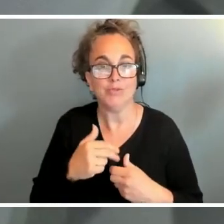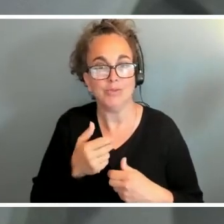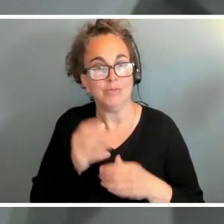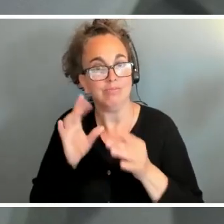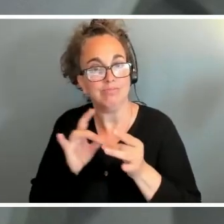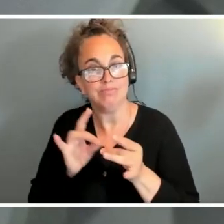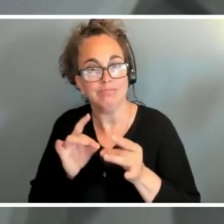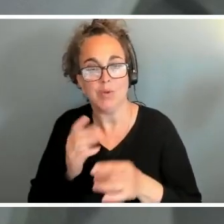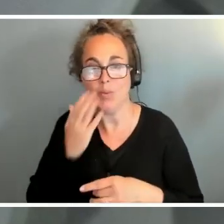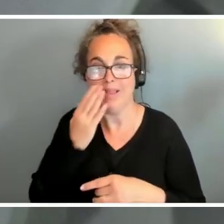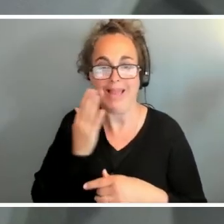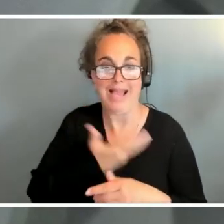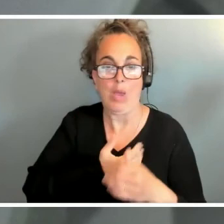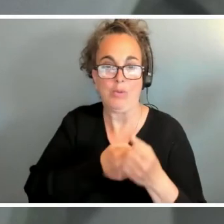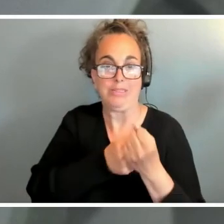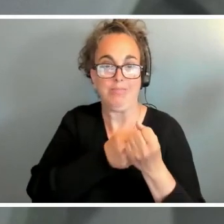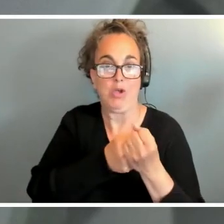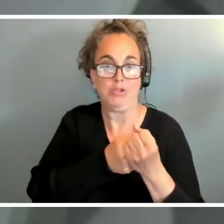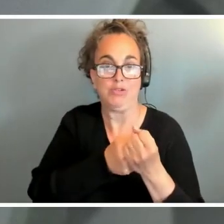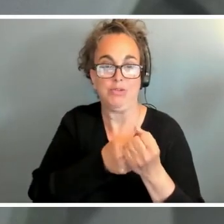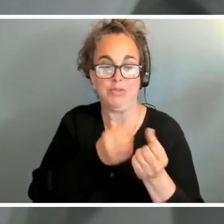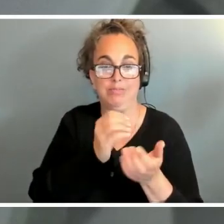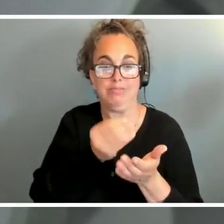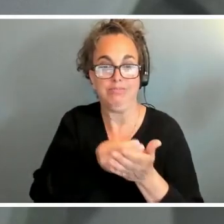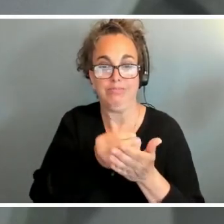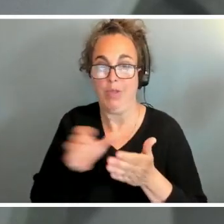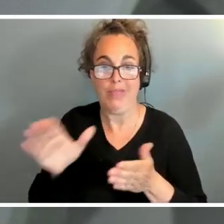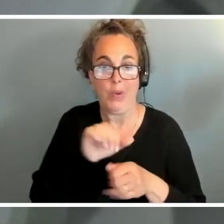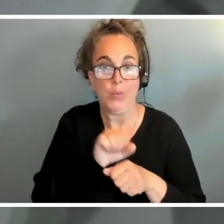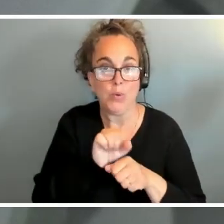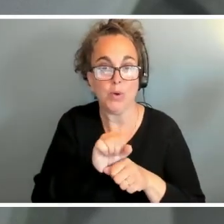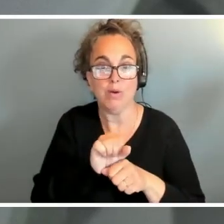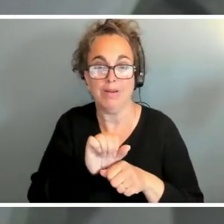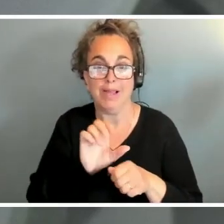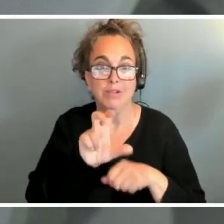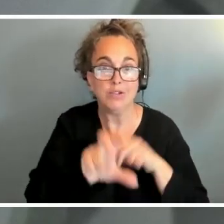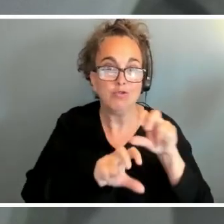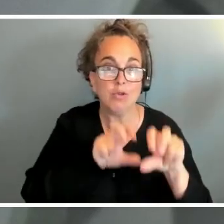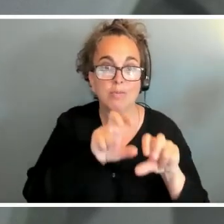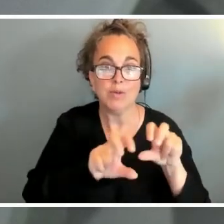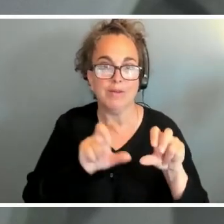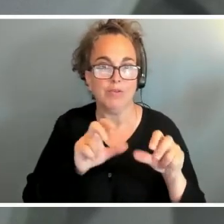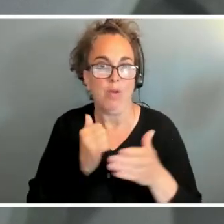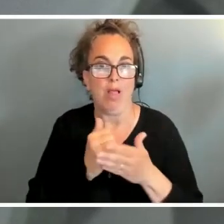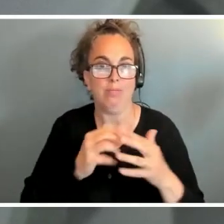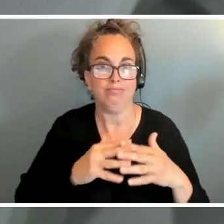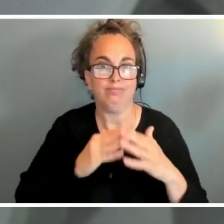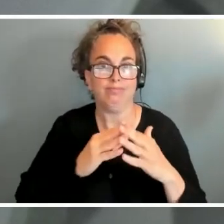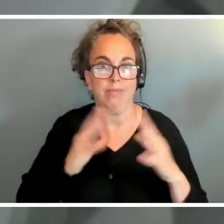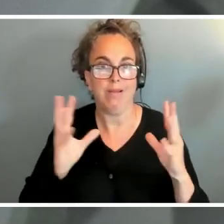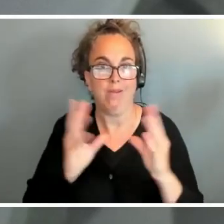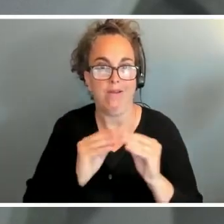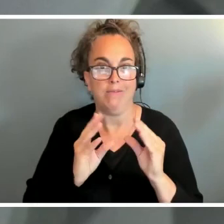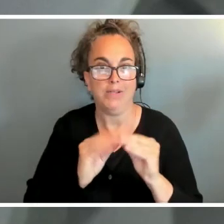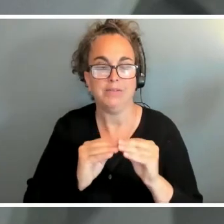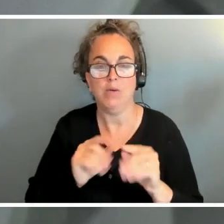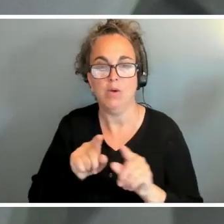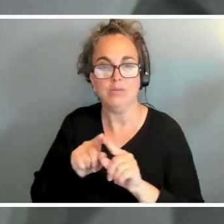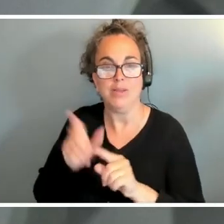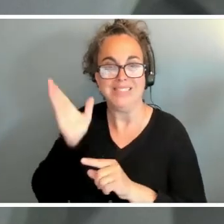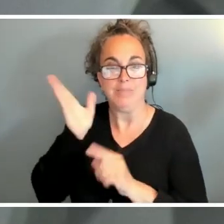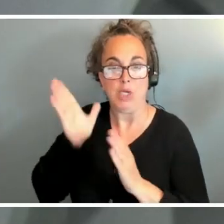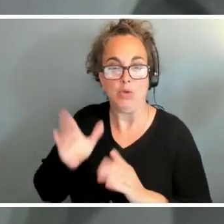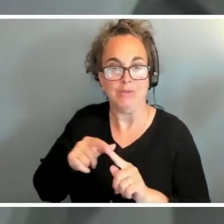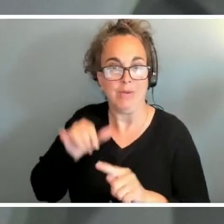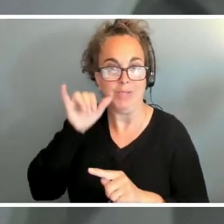thank our sponsors for all the work they've done and for contributing to this conference. I'd like to thank the speakers from yesterday